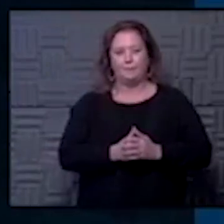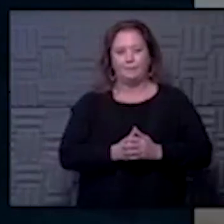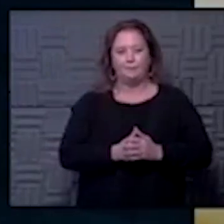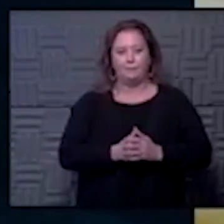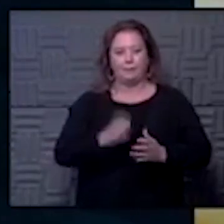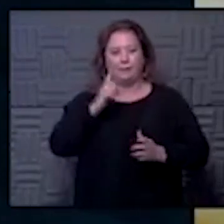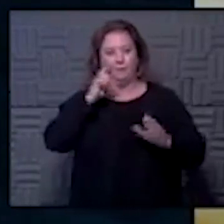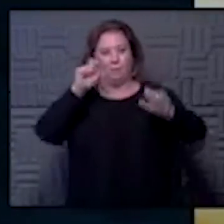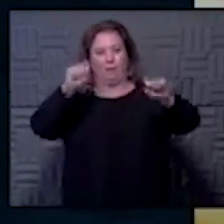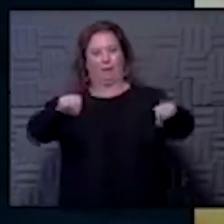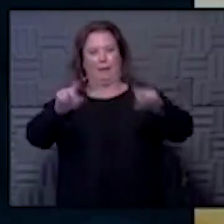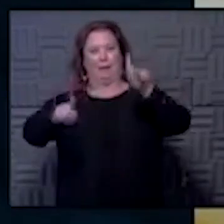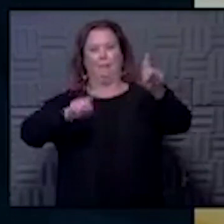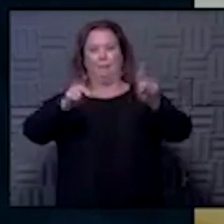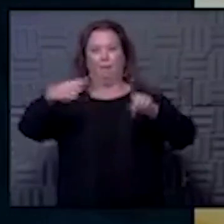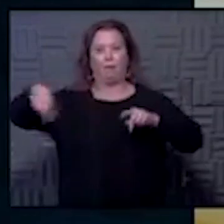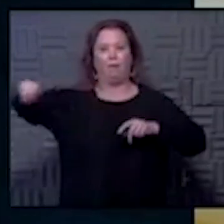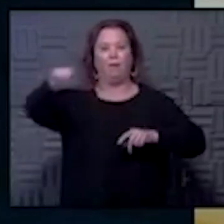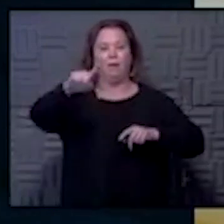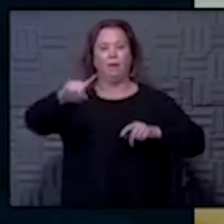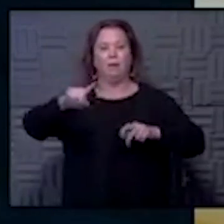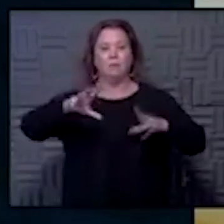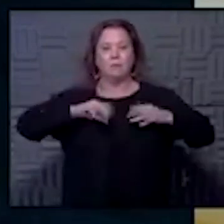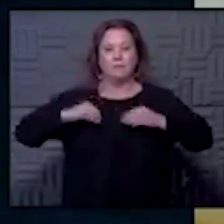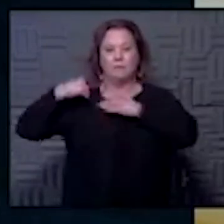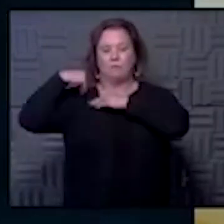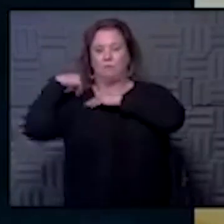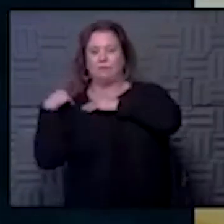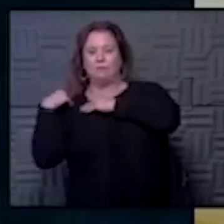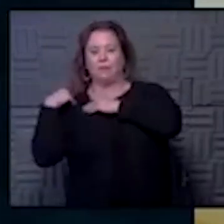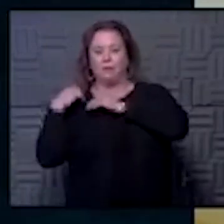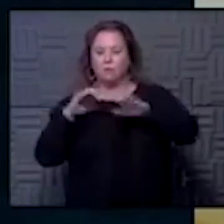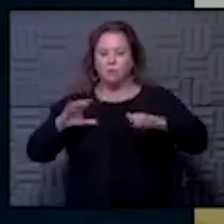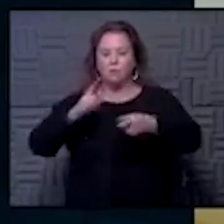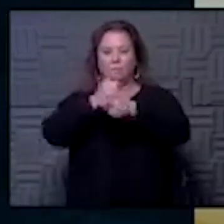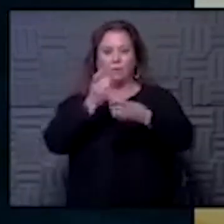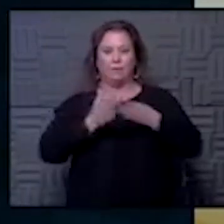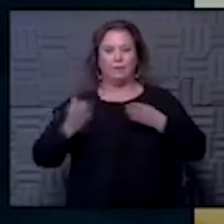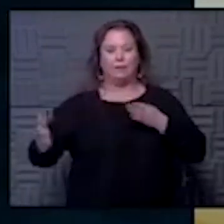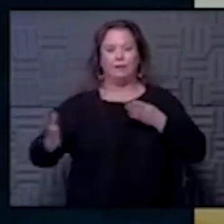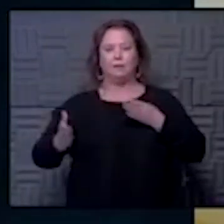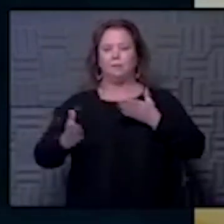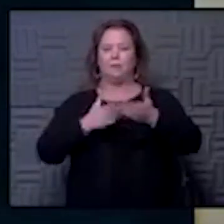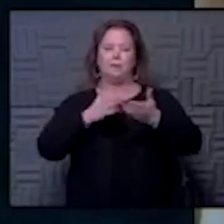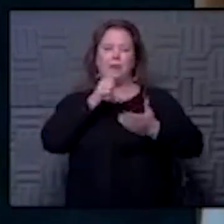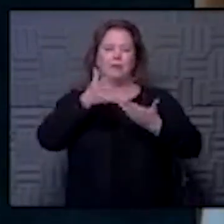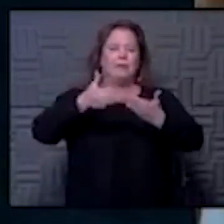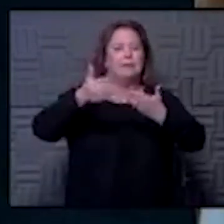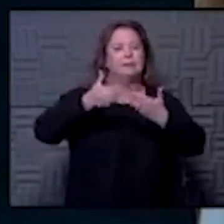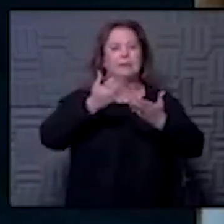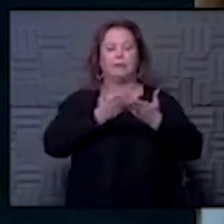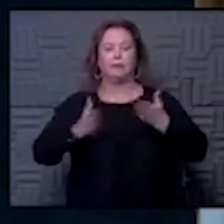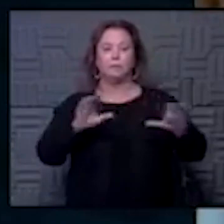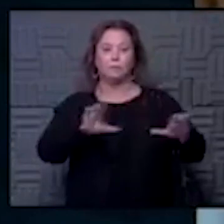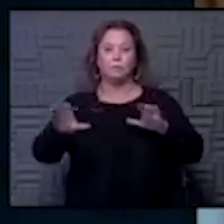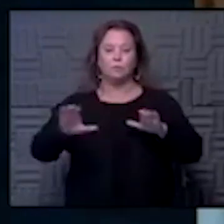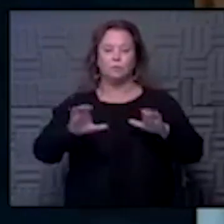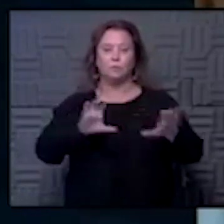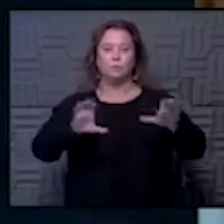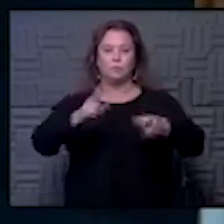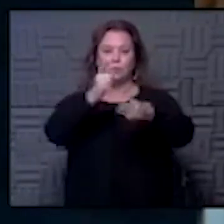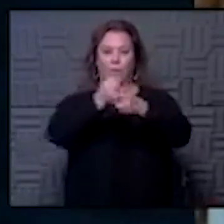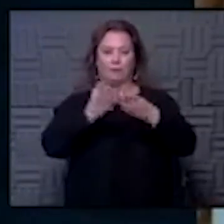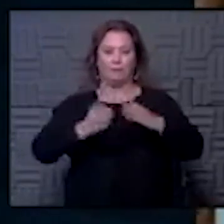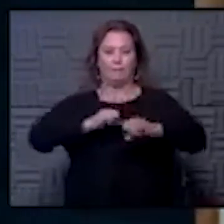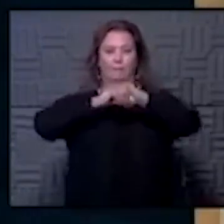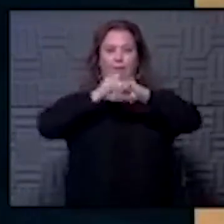If we can get people to just take that accountability, be responsible, do the right thing, even though it may not be the most convenient or easy thing, do the right thing and